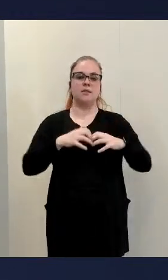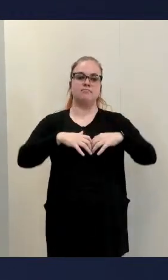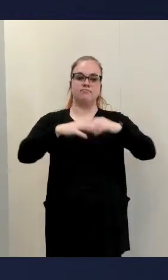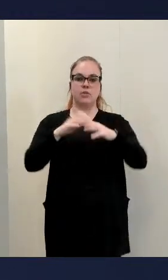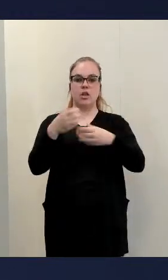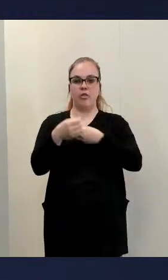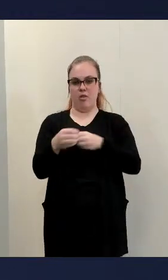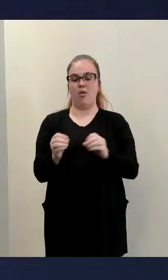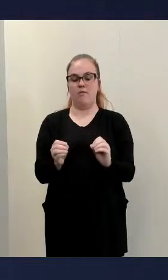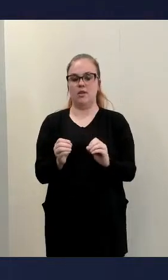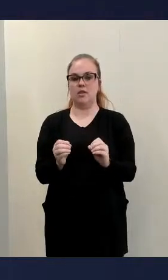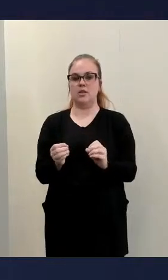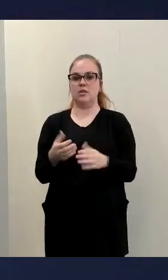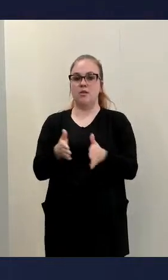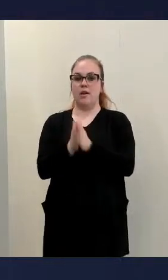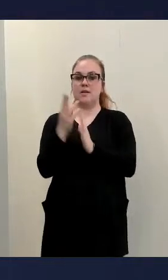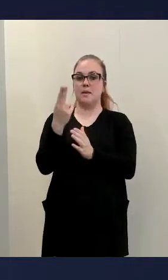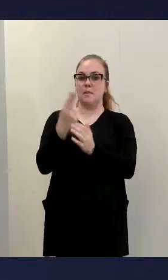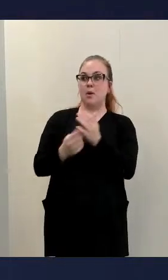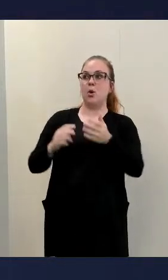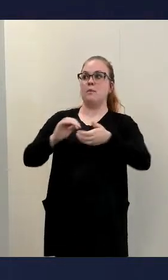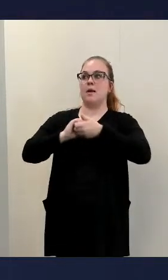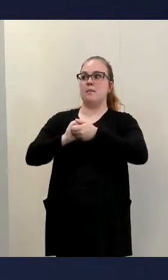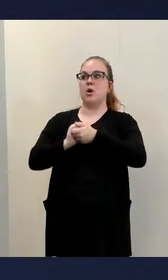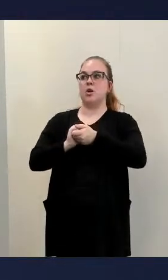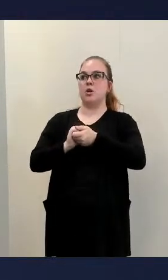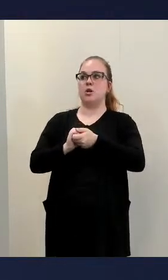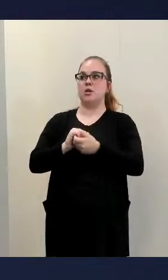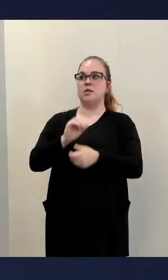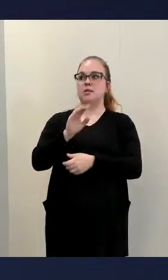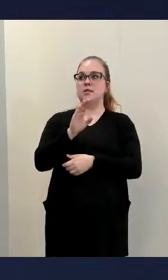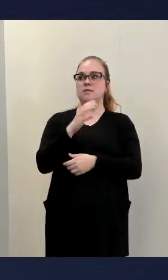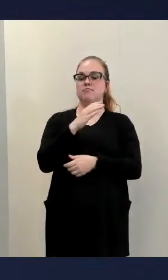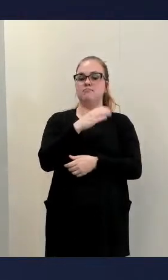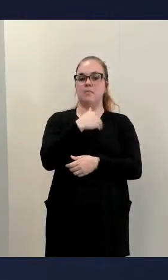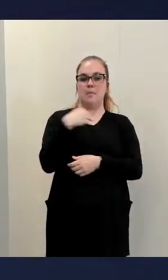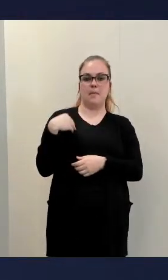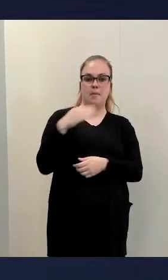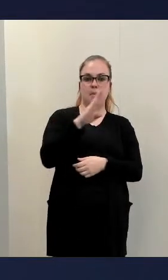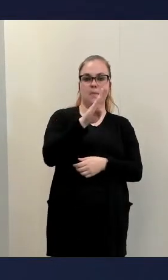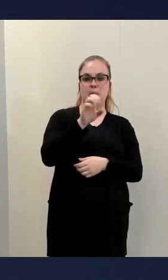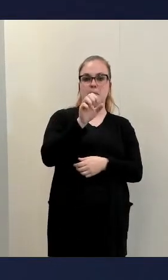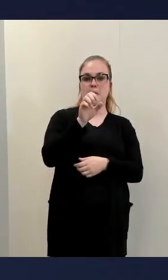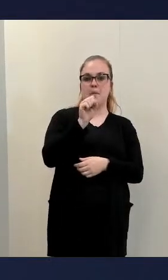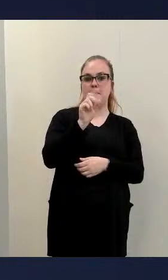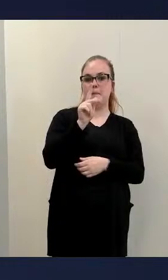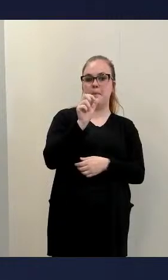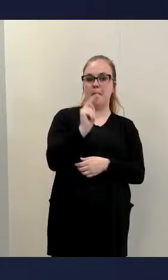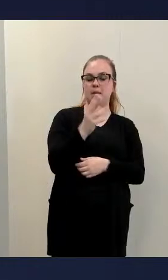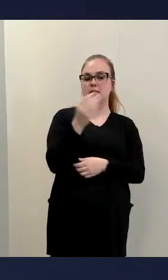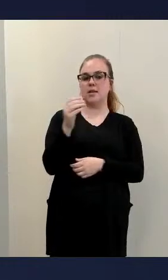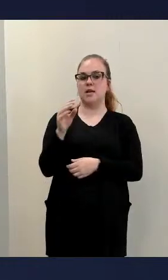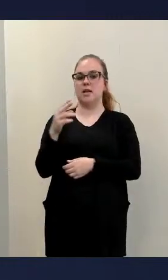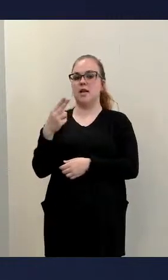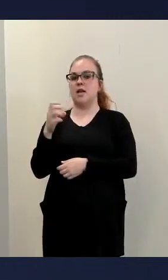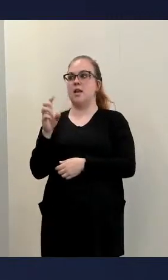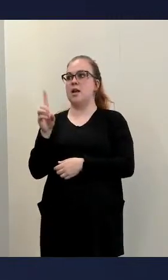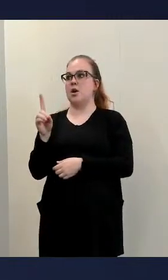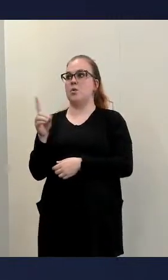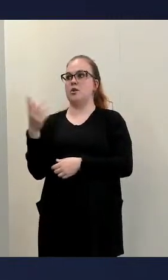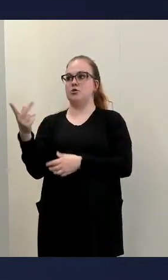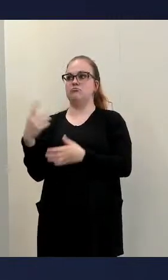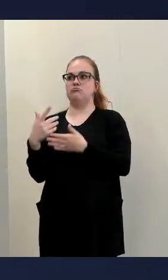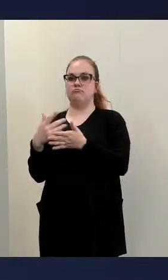Equity. So I'd ask both my partners in the legislature right now, Chair Baskin and Legislator Johnson, to say a few words. So. Thank you.